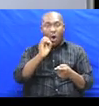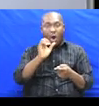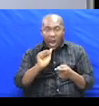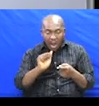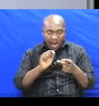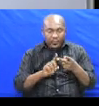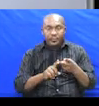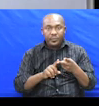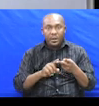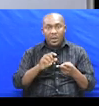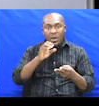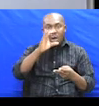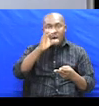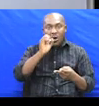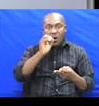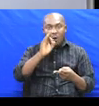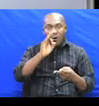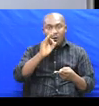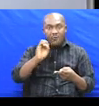was cocoa,